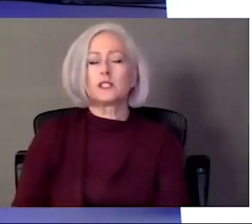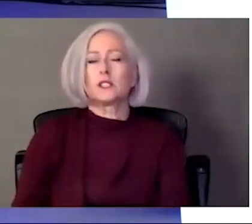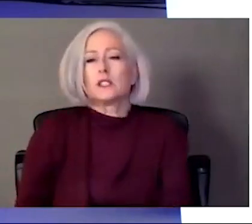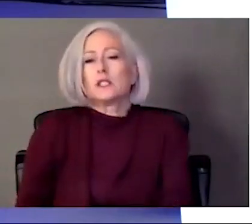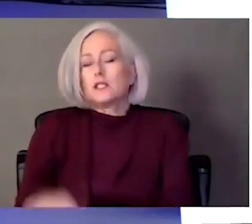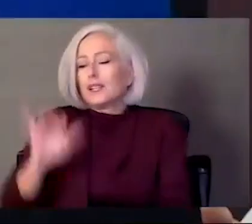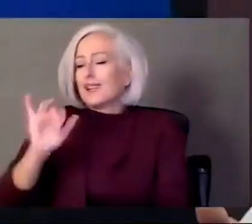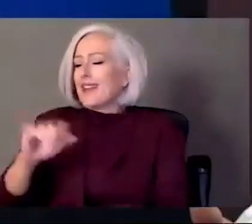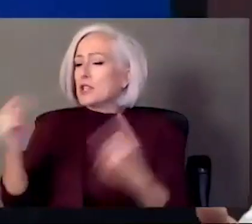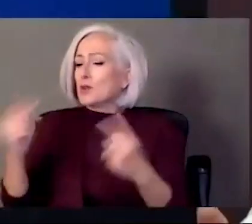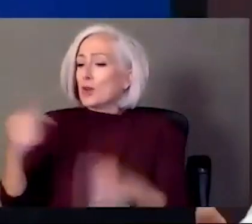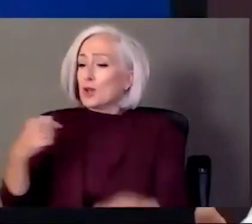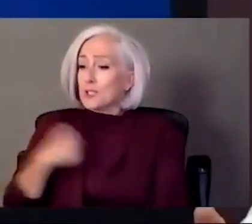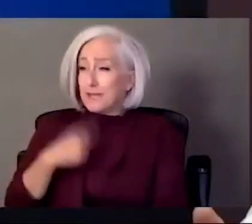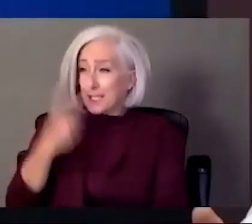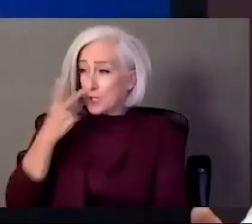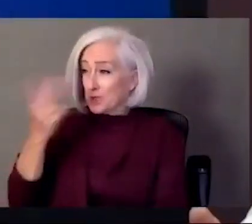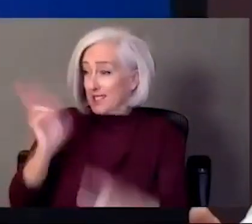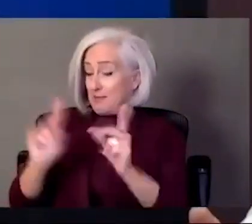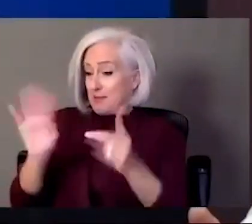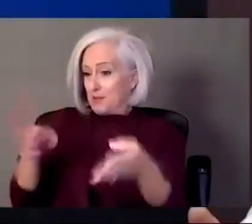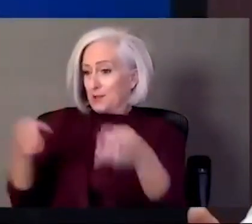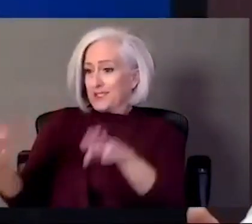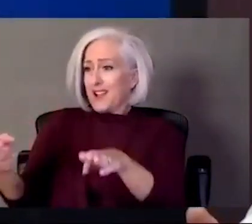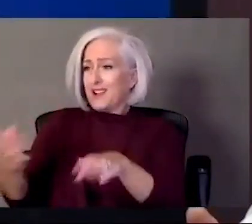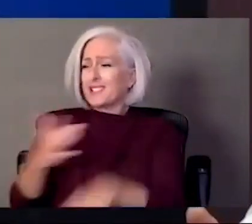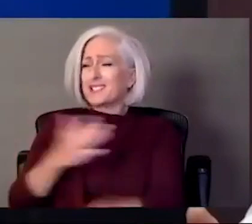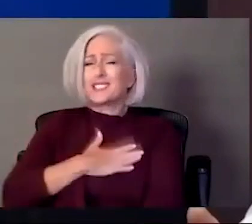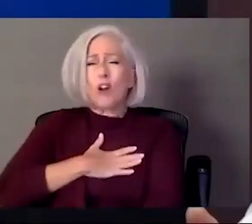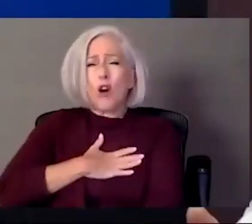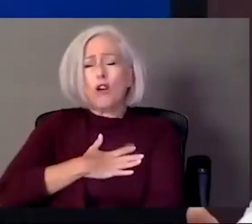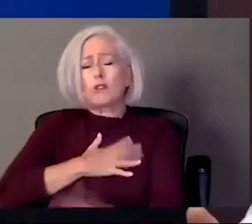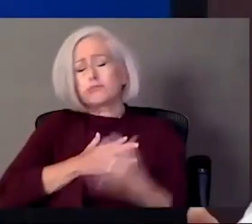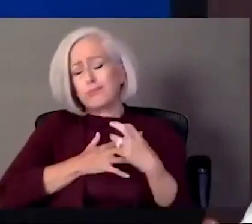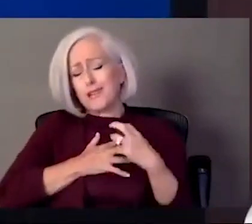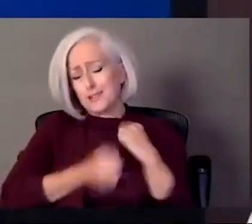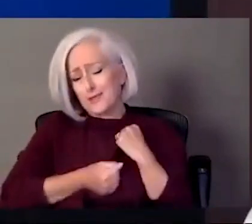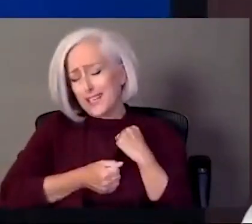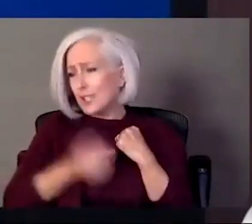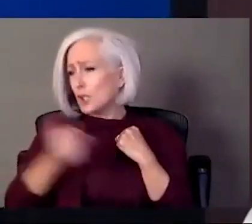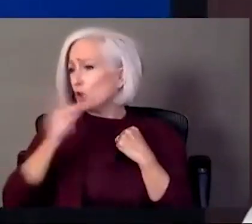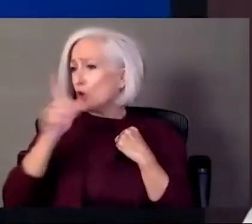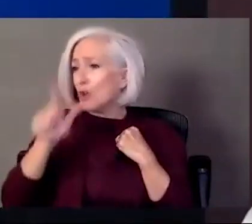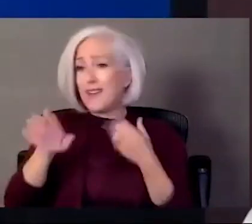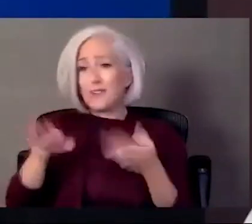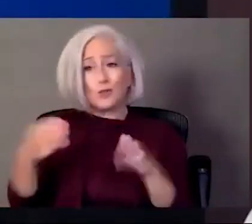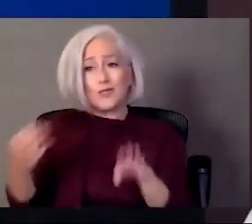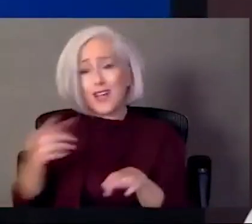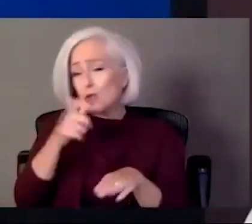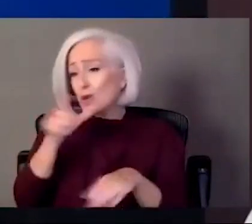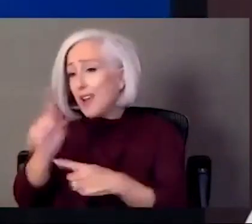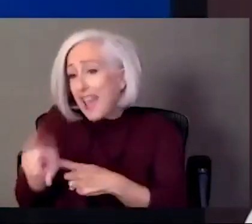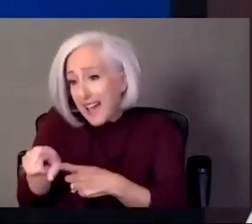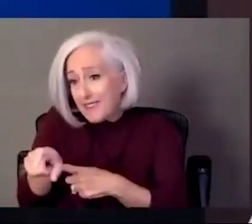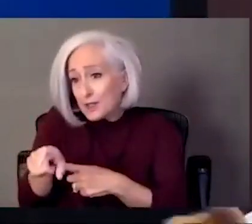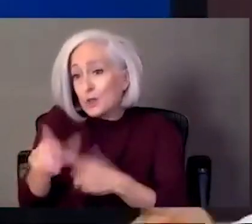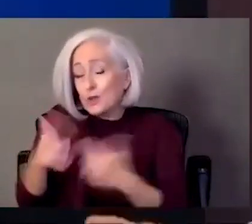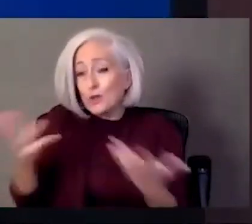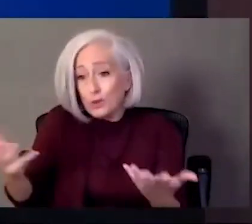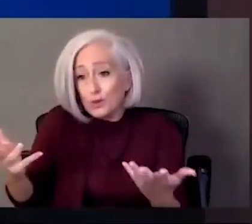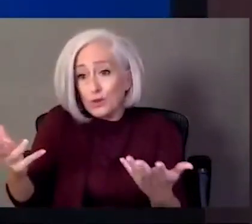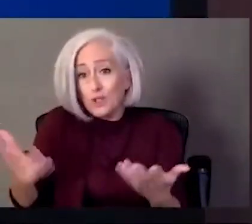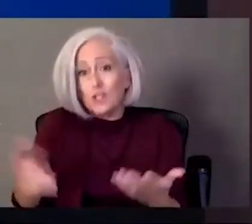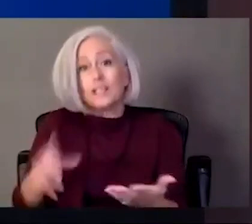people dying, and you're like, this just hurts my heart. You don't have to die, people. Right. You don't have to die. And you can say, well, the odds are low. Yeah, they're low until it's